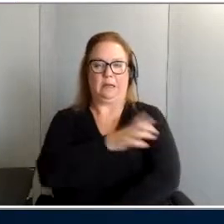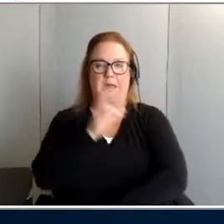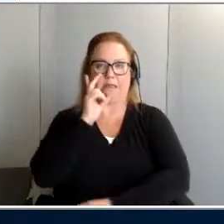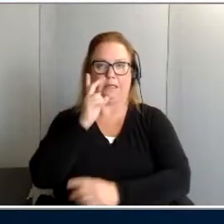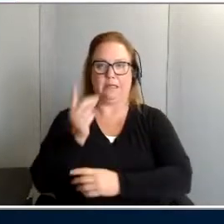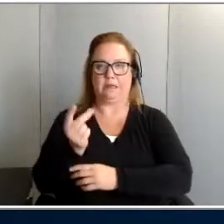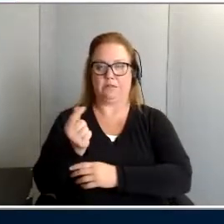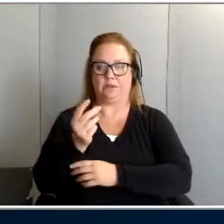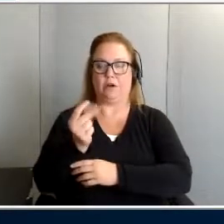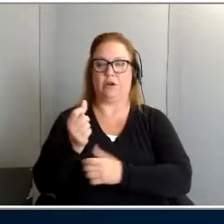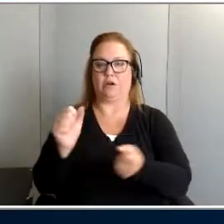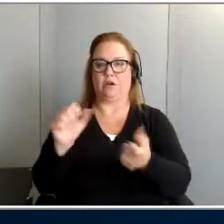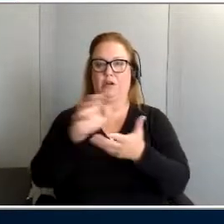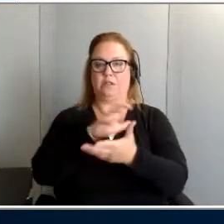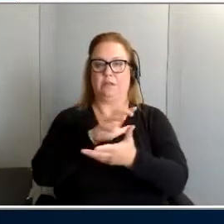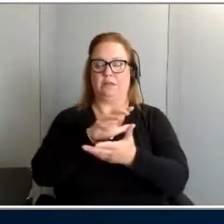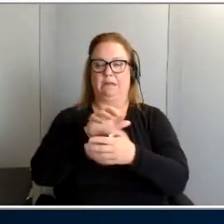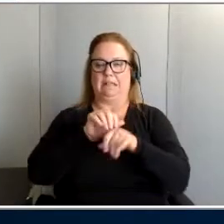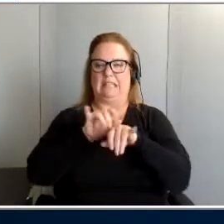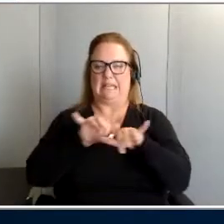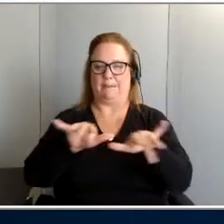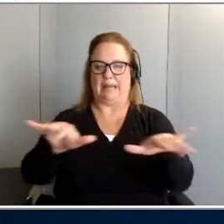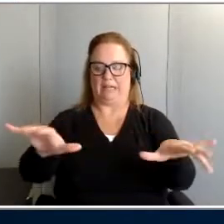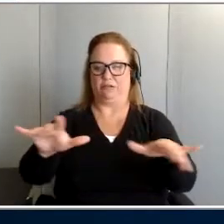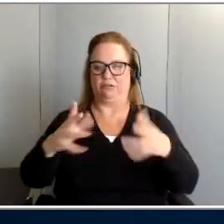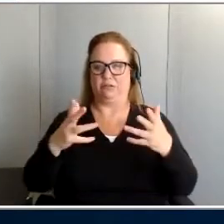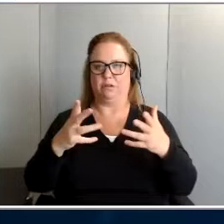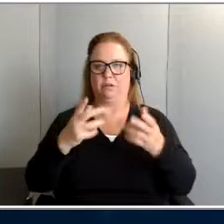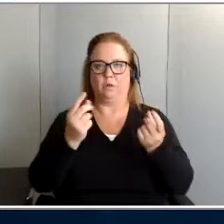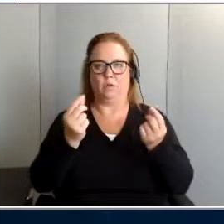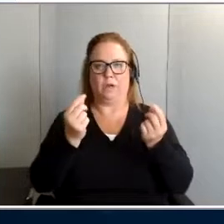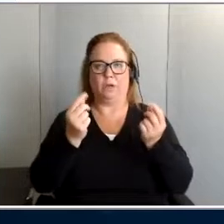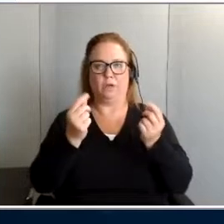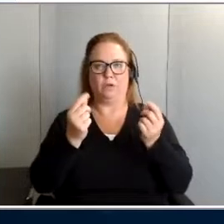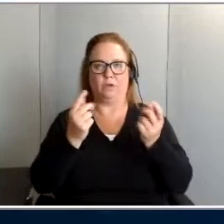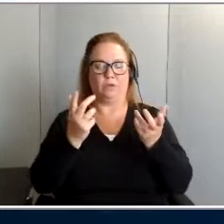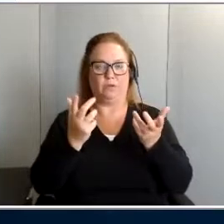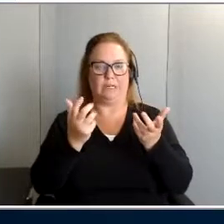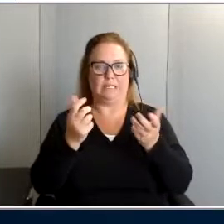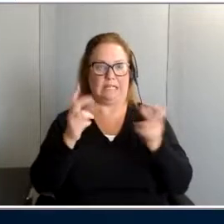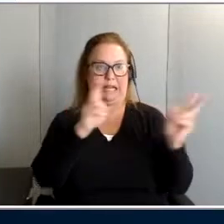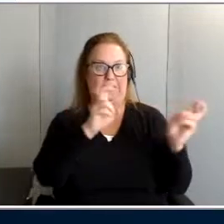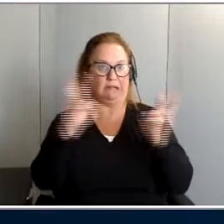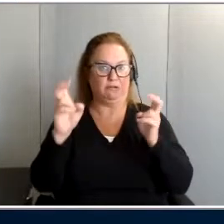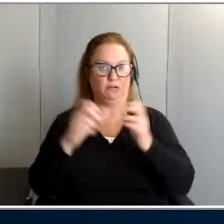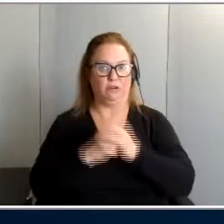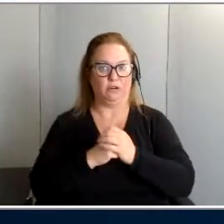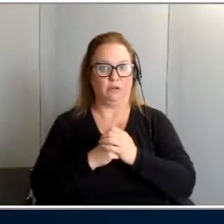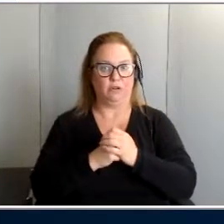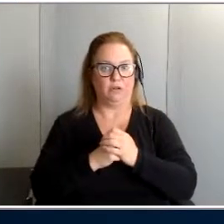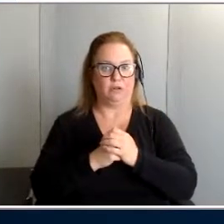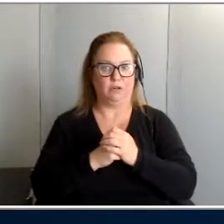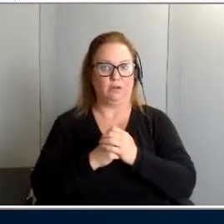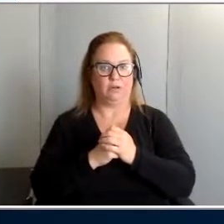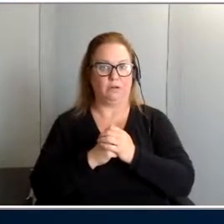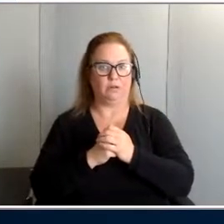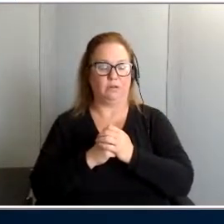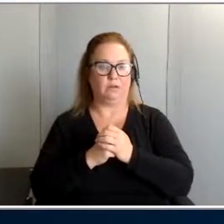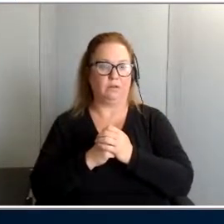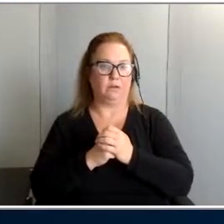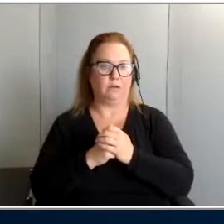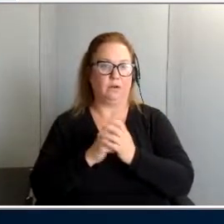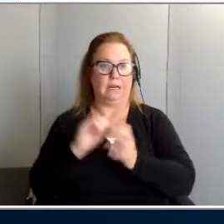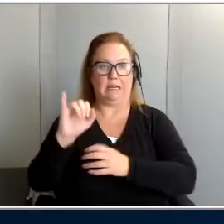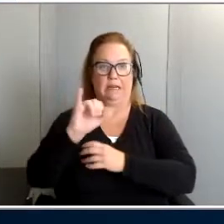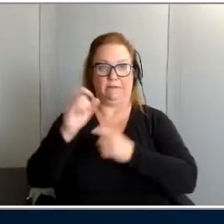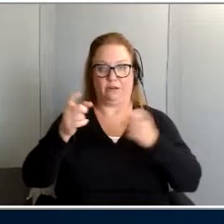causing contamination. What do you do to mitigate that? Is that an issue? Well, of course, infection control weighs